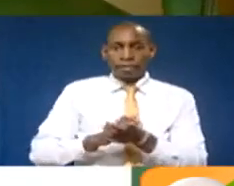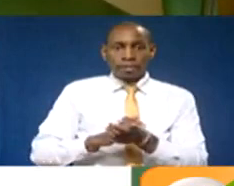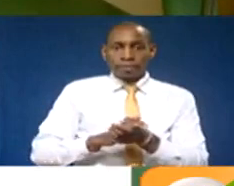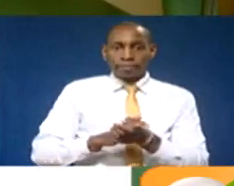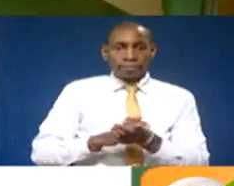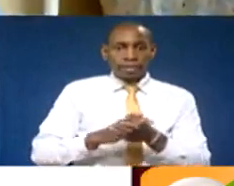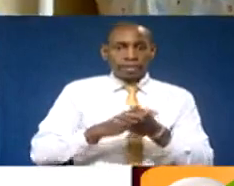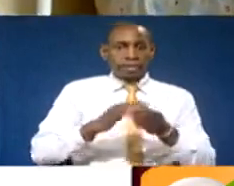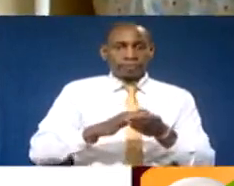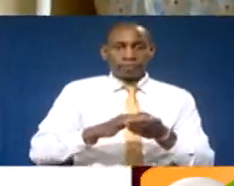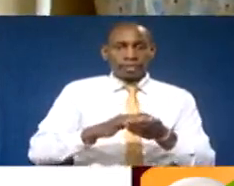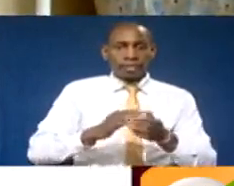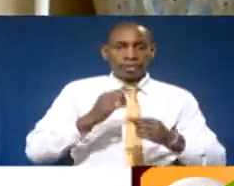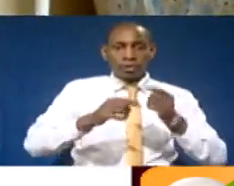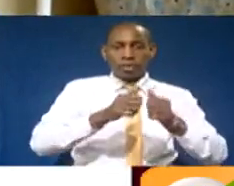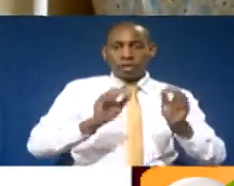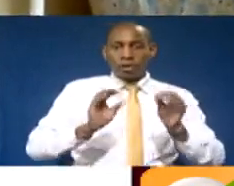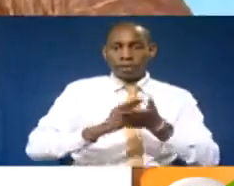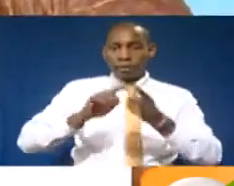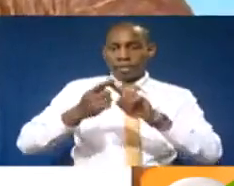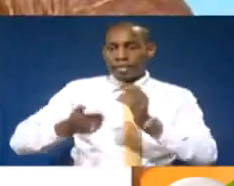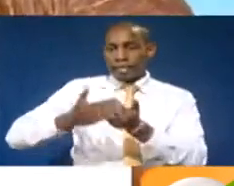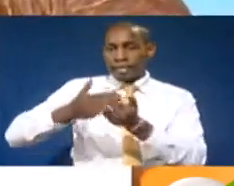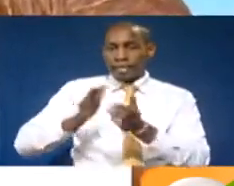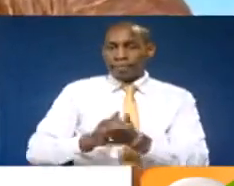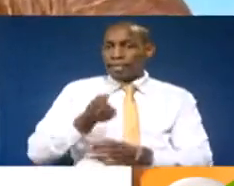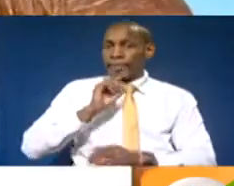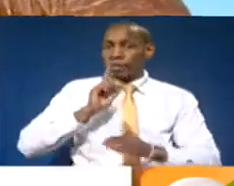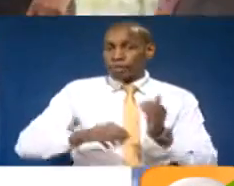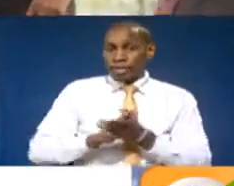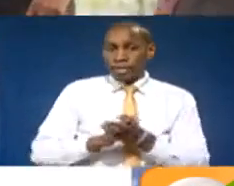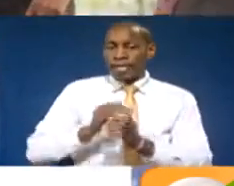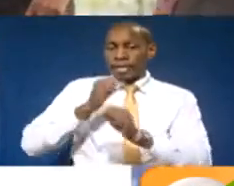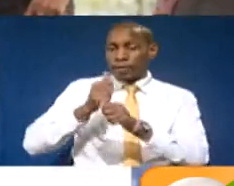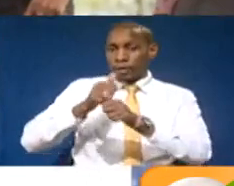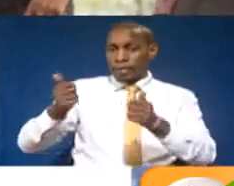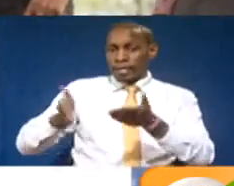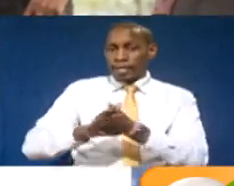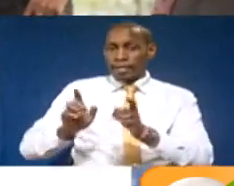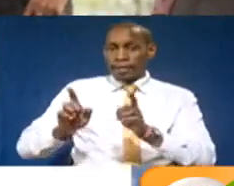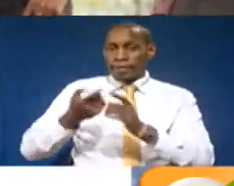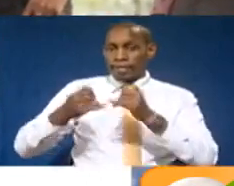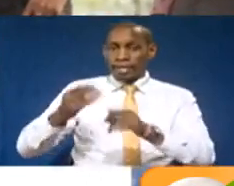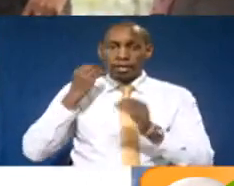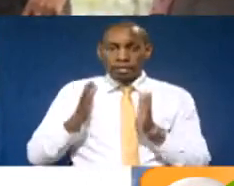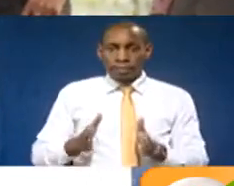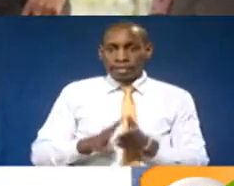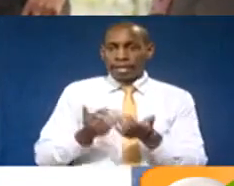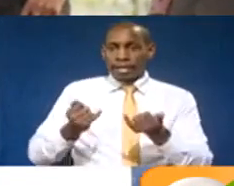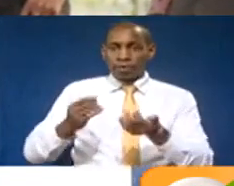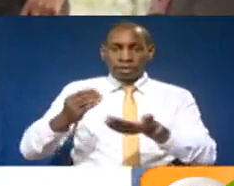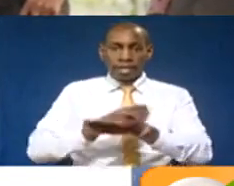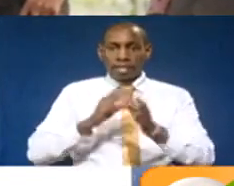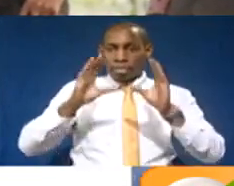to standard chemotherapy regimen. The administration of the medicine, however, seems to work here, as the trial patients have been cancer-free